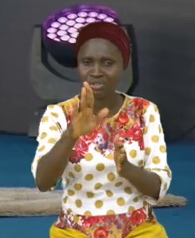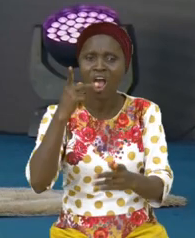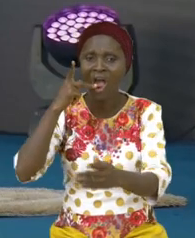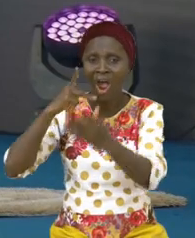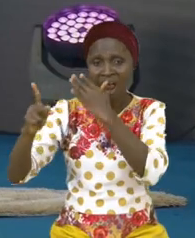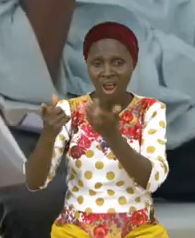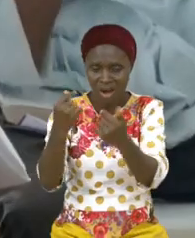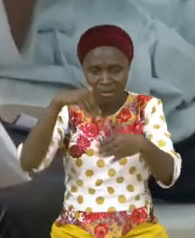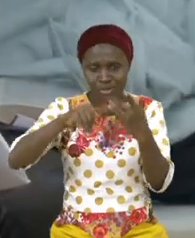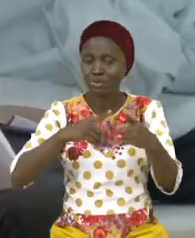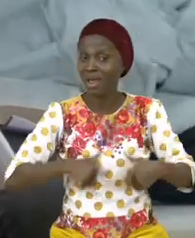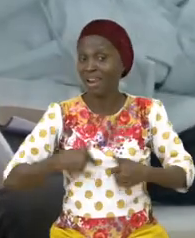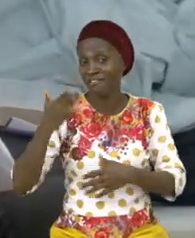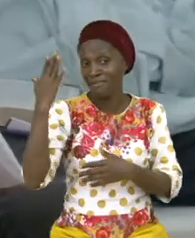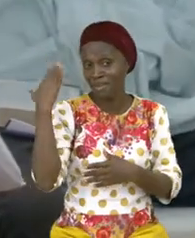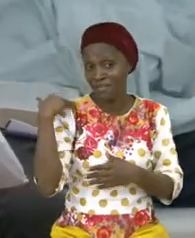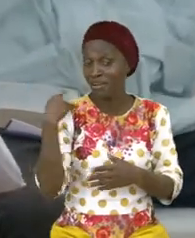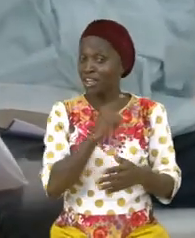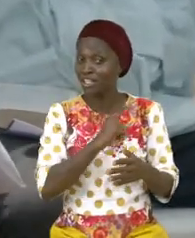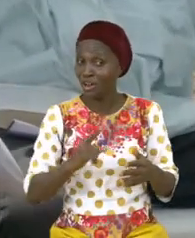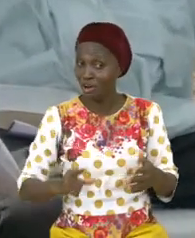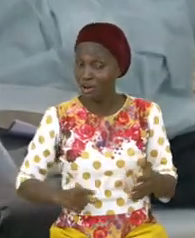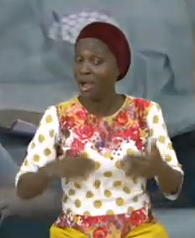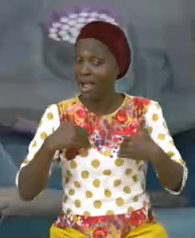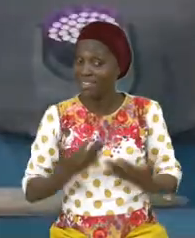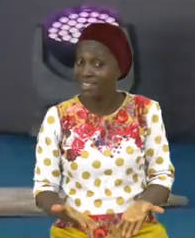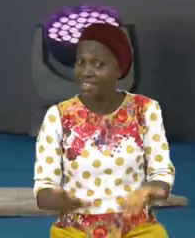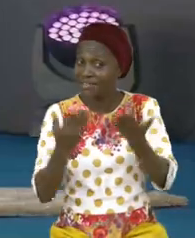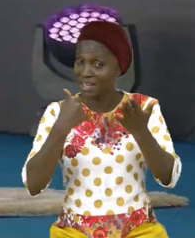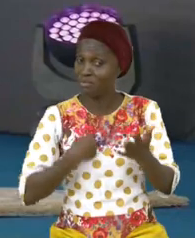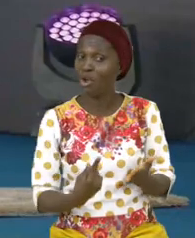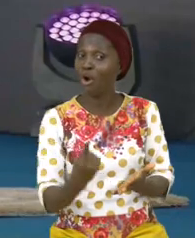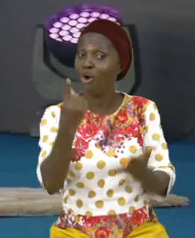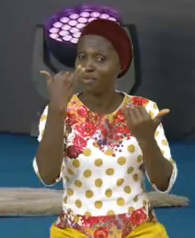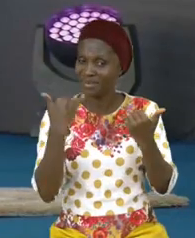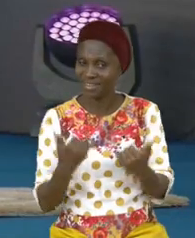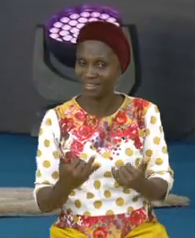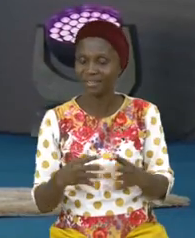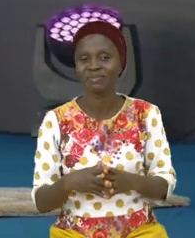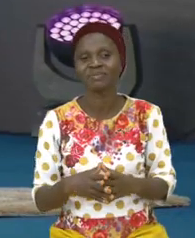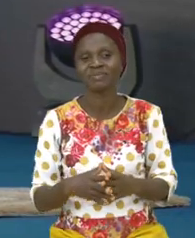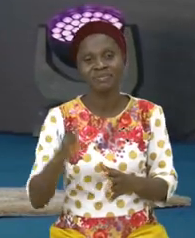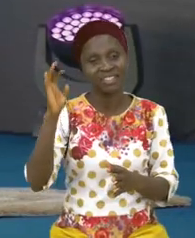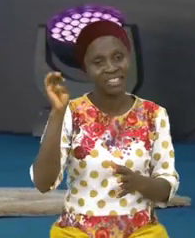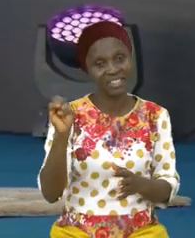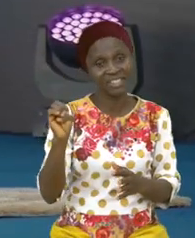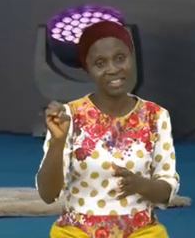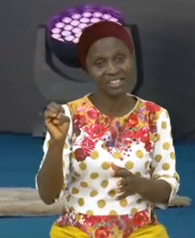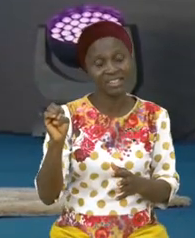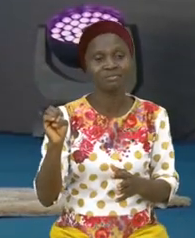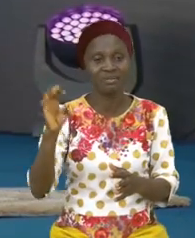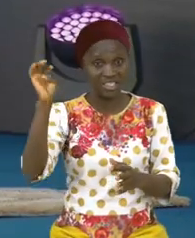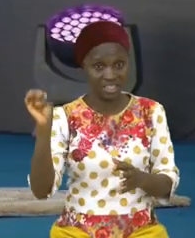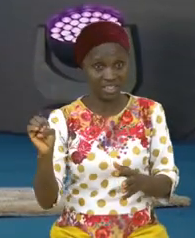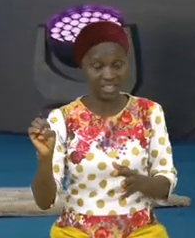my life. The Lord has lifted me up. He enabled